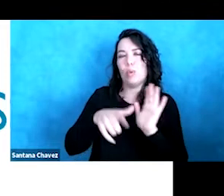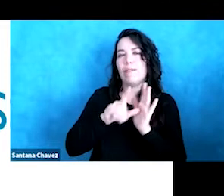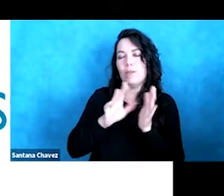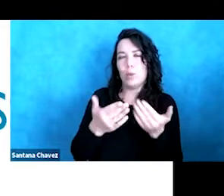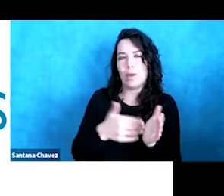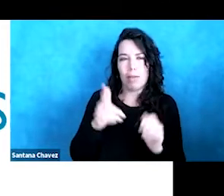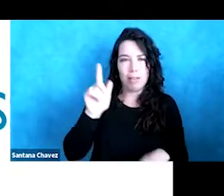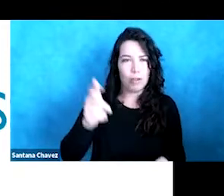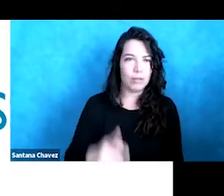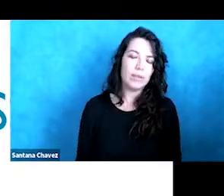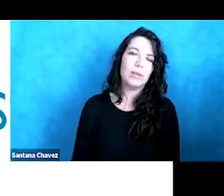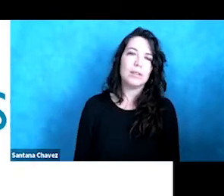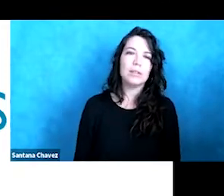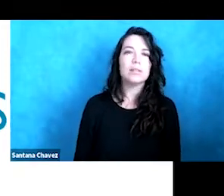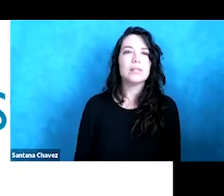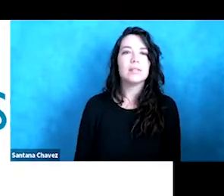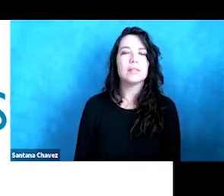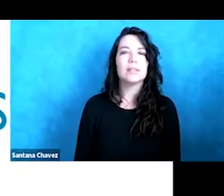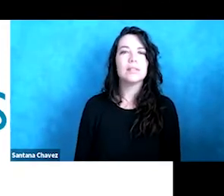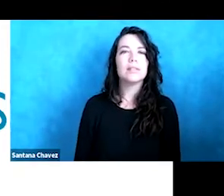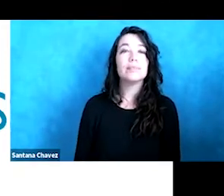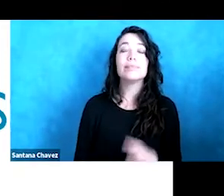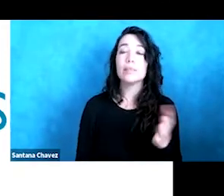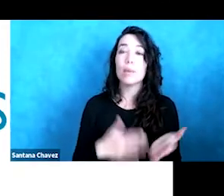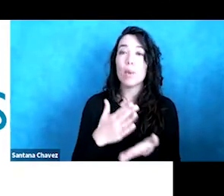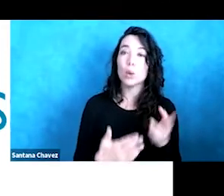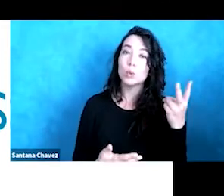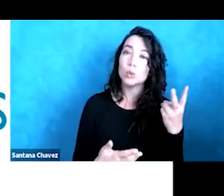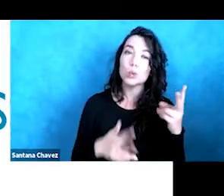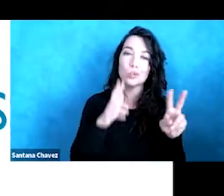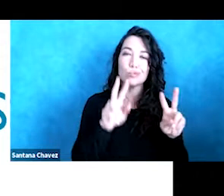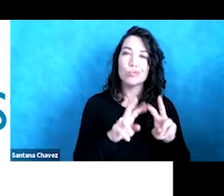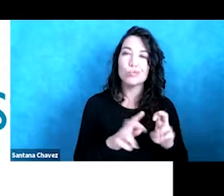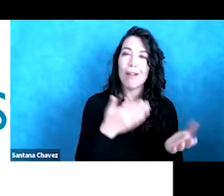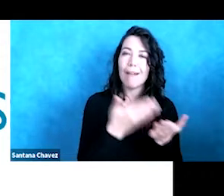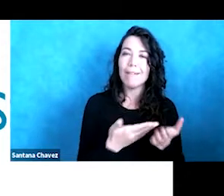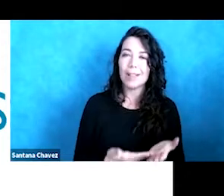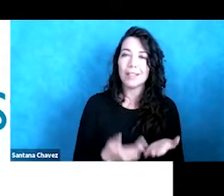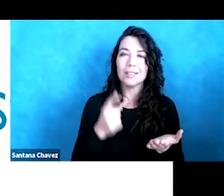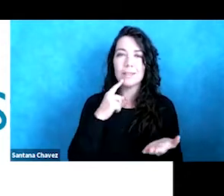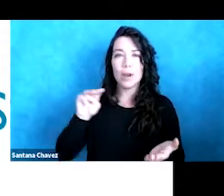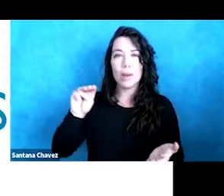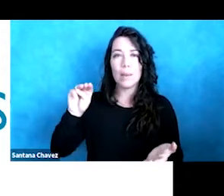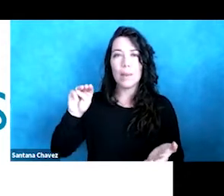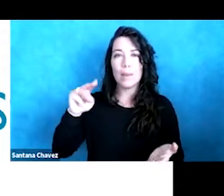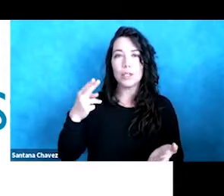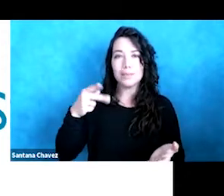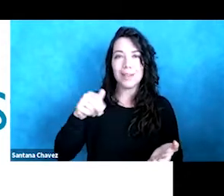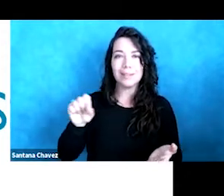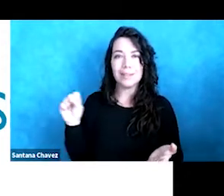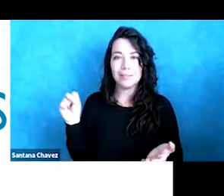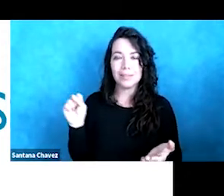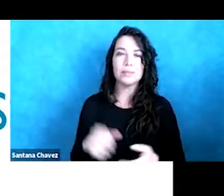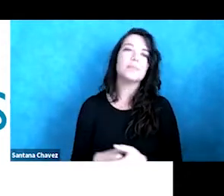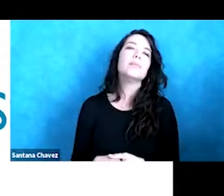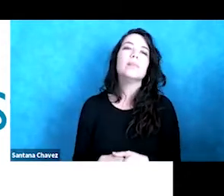Section 2 of the toolkit looks at the evidence for youth-focused mental health and psychosocial support.